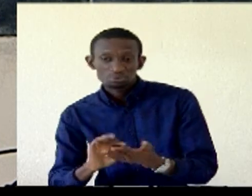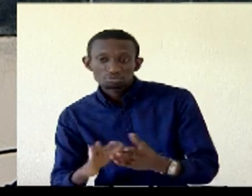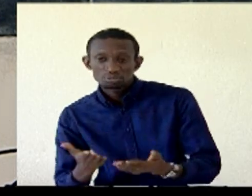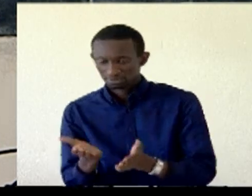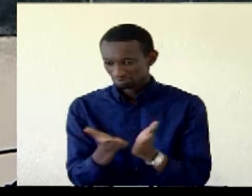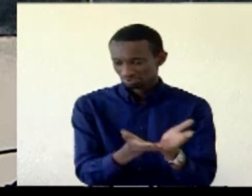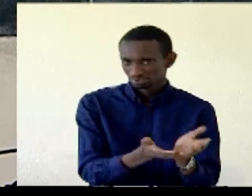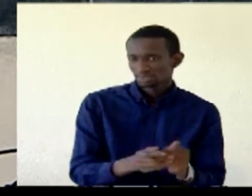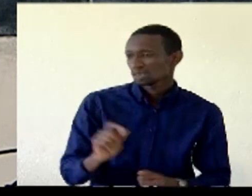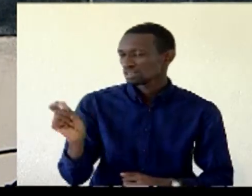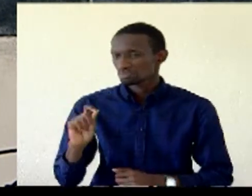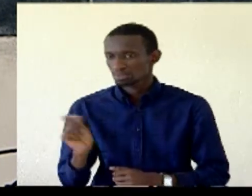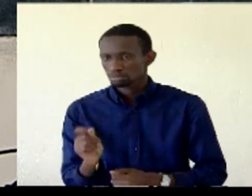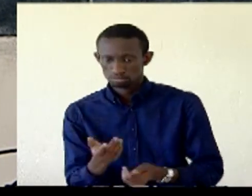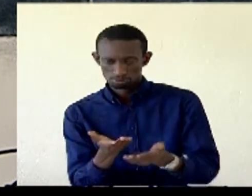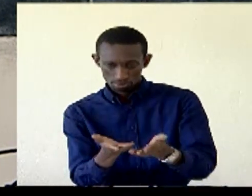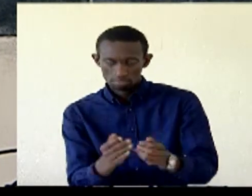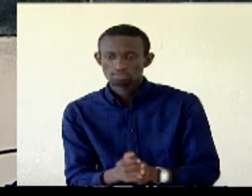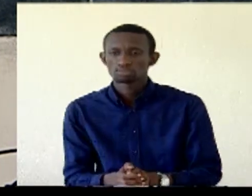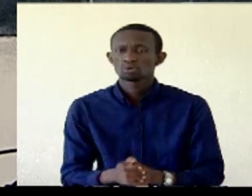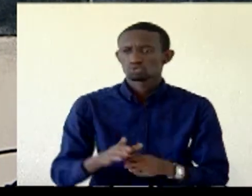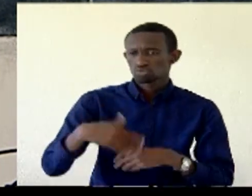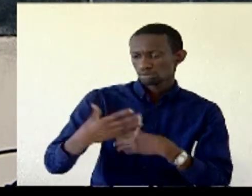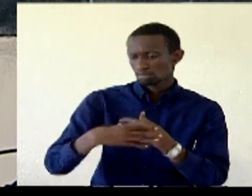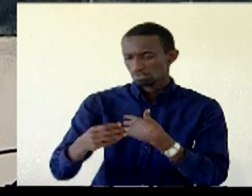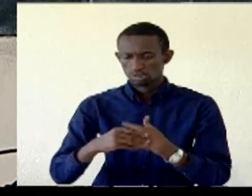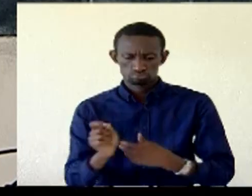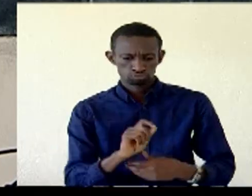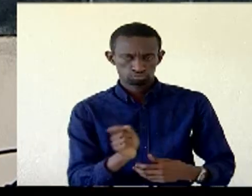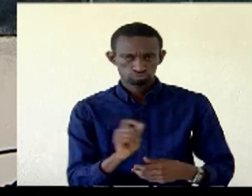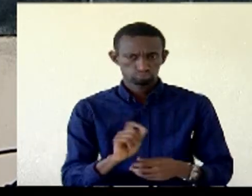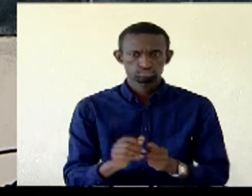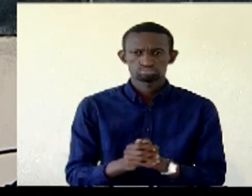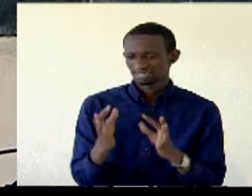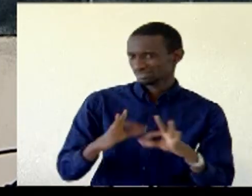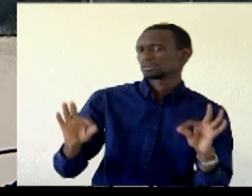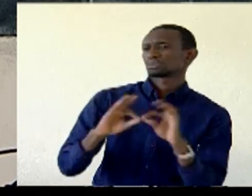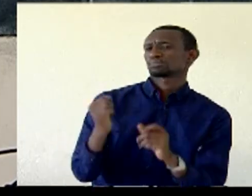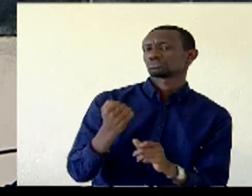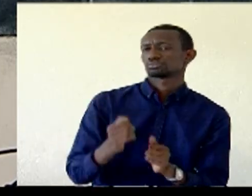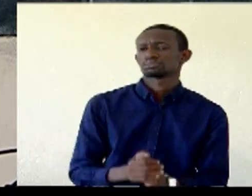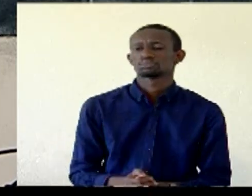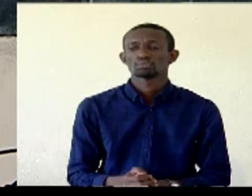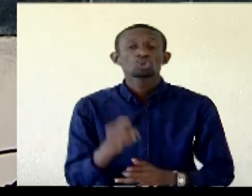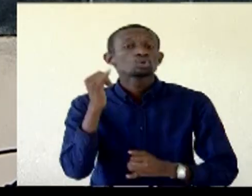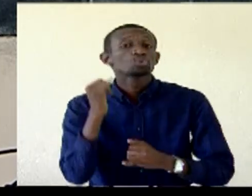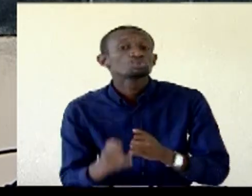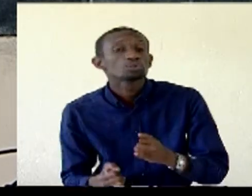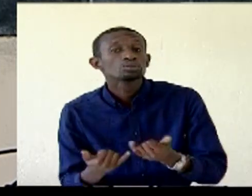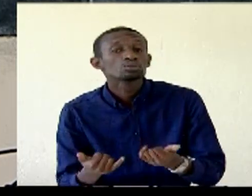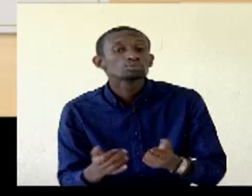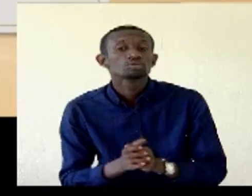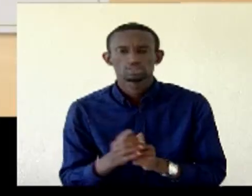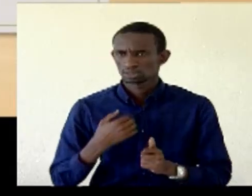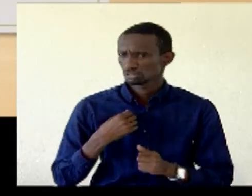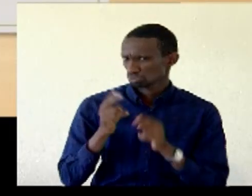to note down some very important information. So by the end of this lesson, we'd expect you to give the names